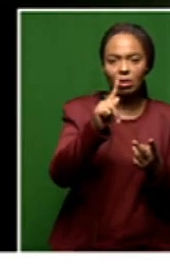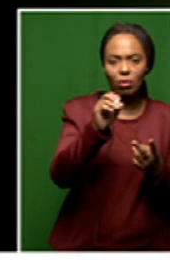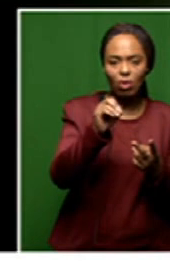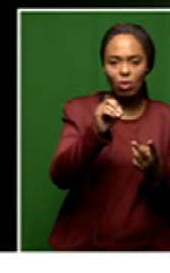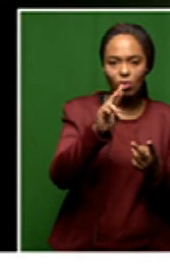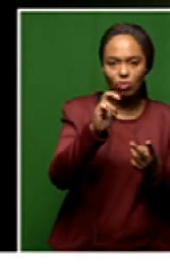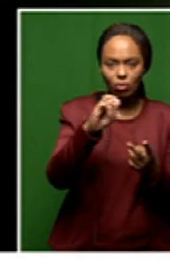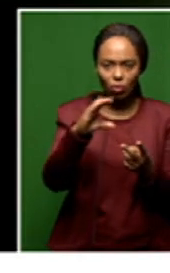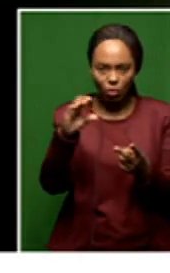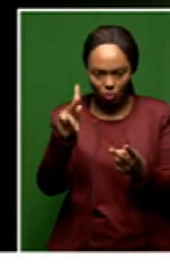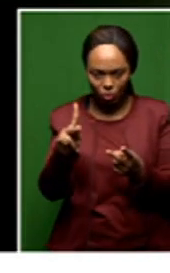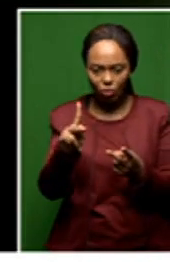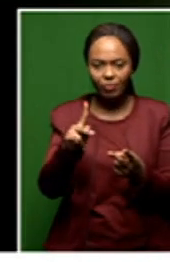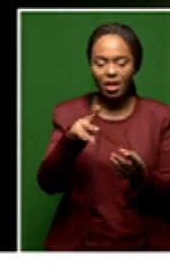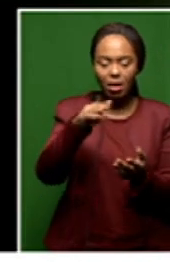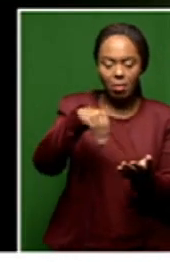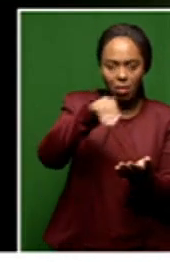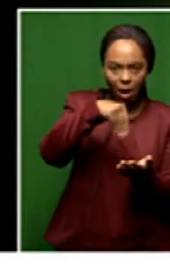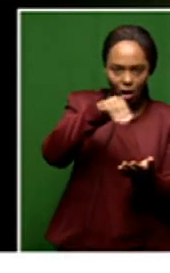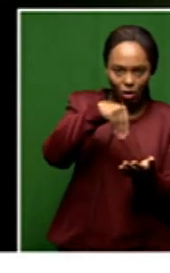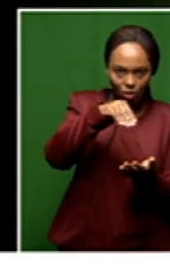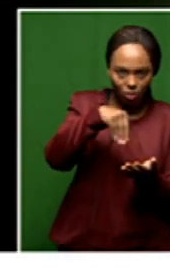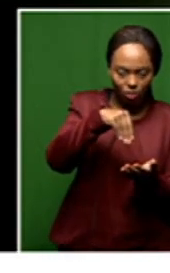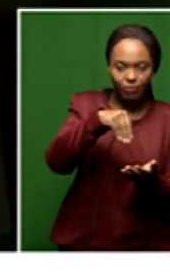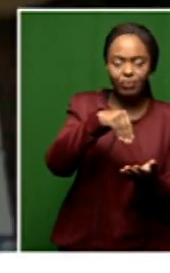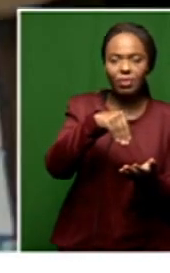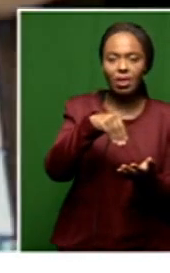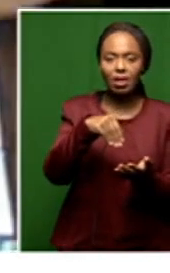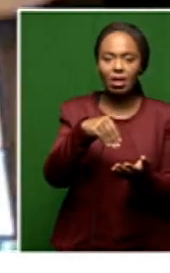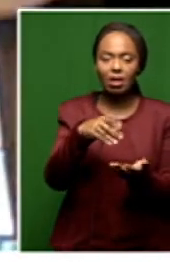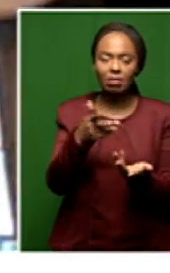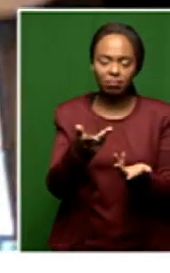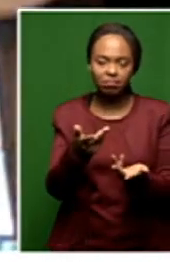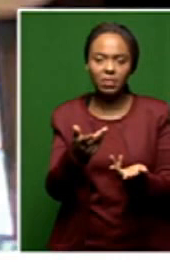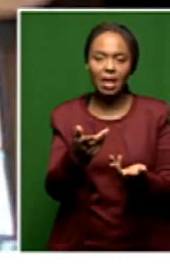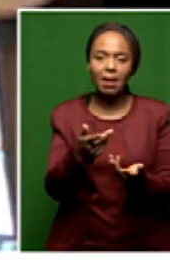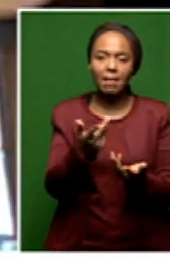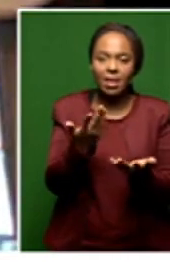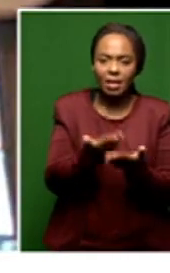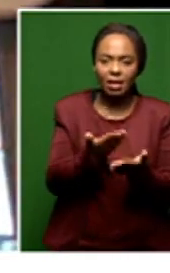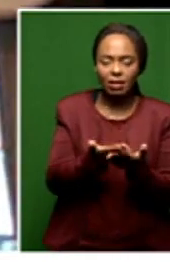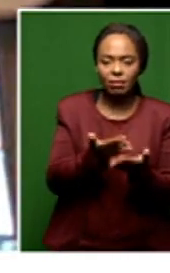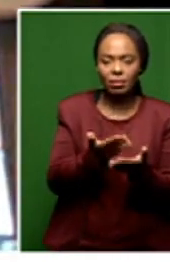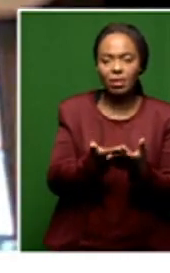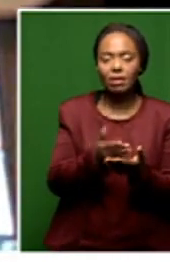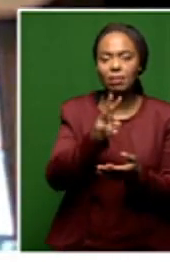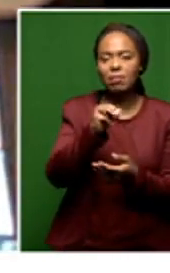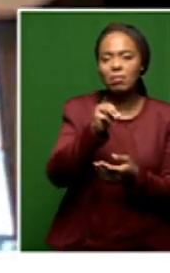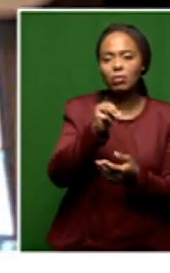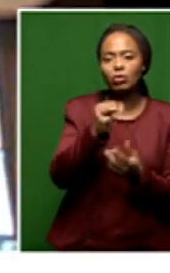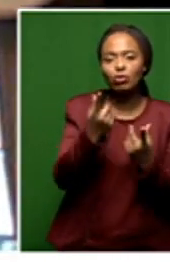stores powdered, and that you can add to smoothies. You can make milkshakes. You can add it to a